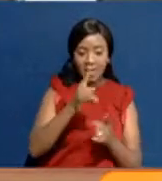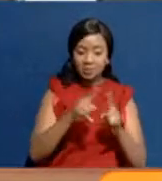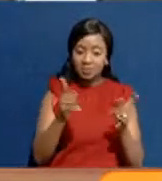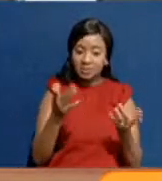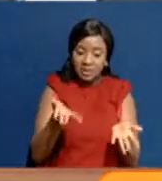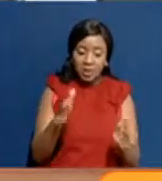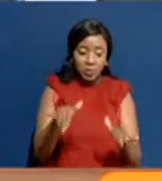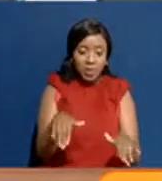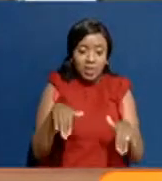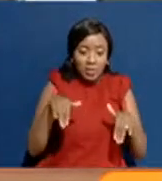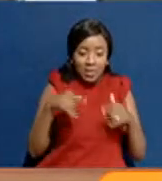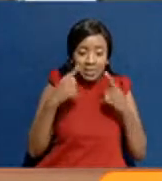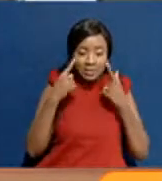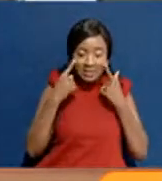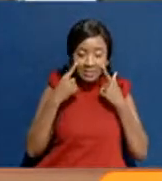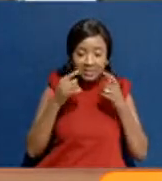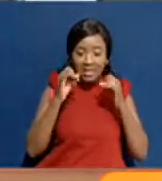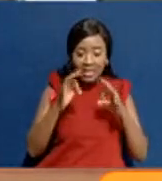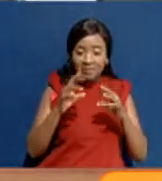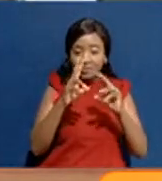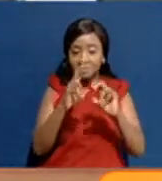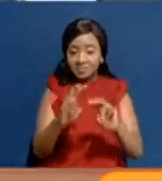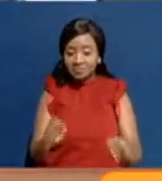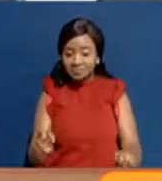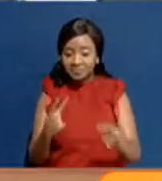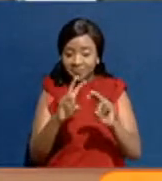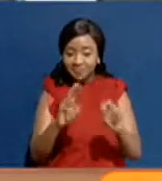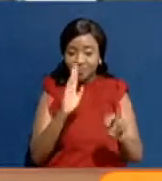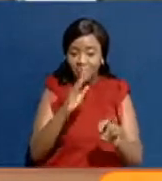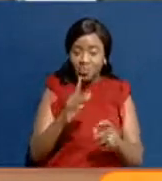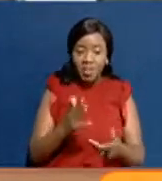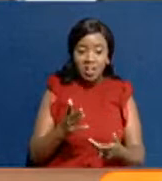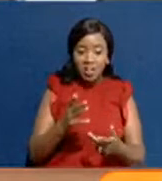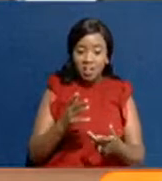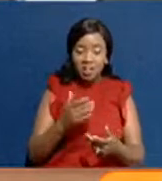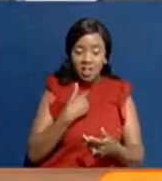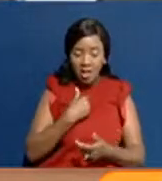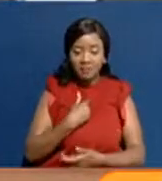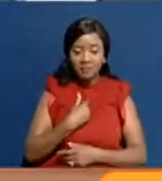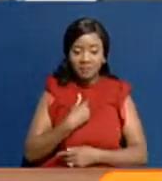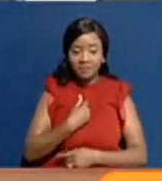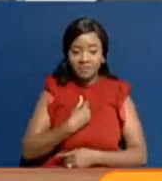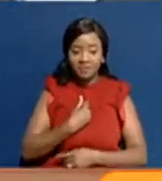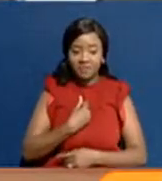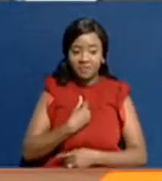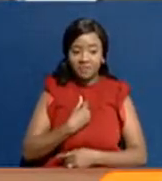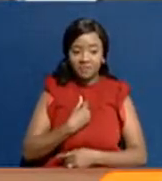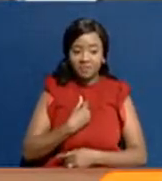see whether the investigators will actually come with those,